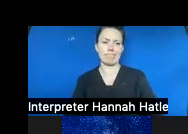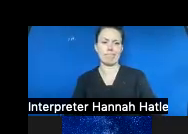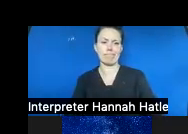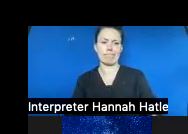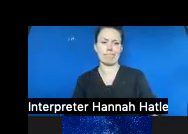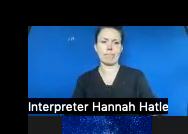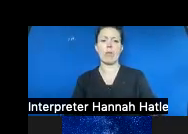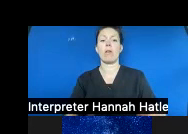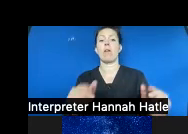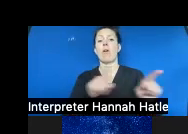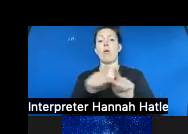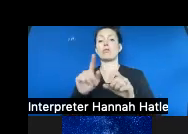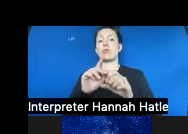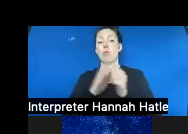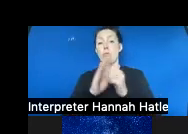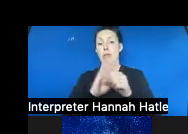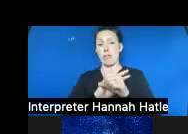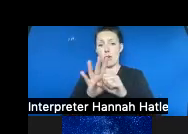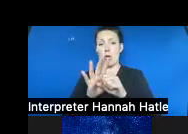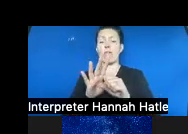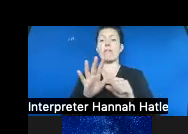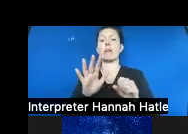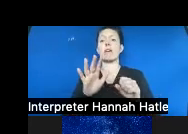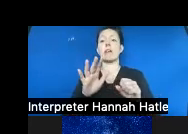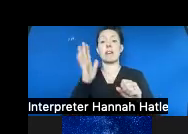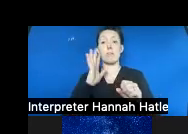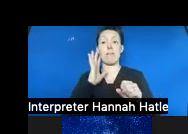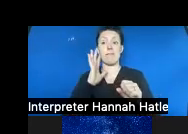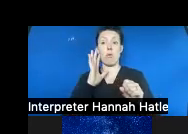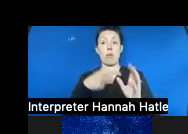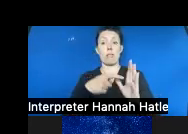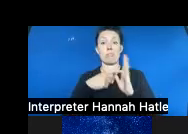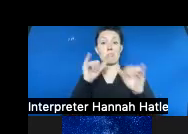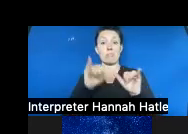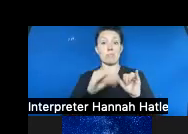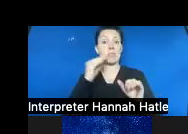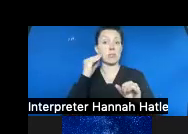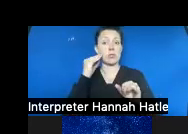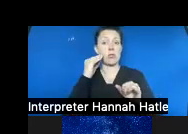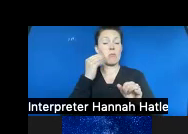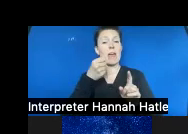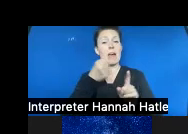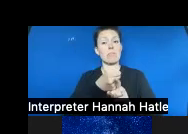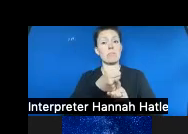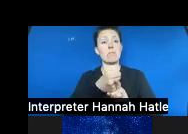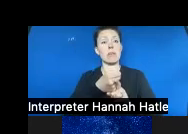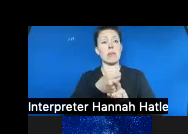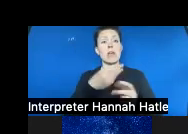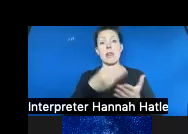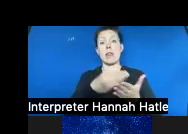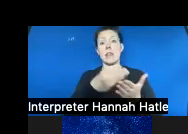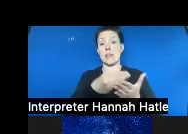to COVID. I know we're still in the middle of it, but when we were sheltering in place, it also changed the game for the amount of money, coin and